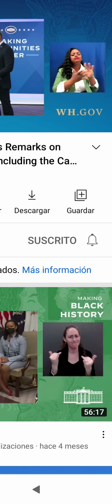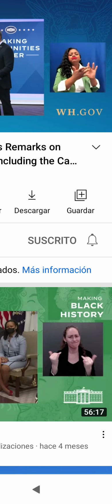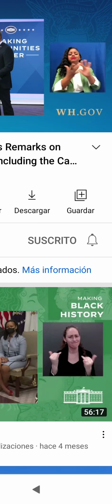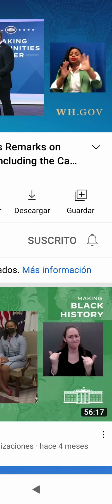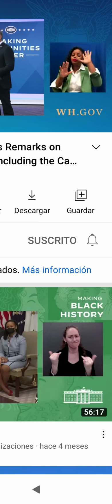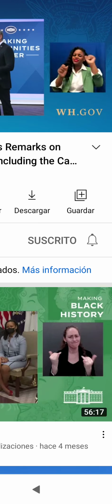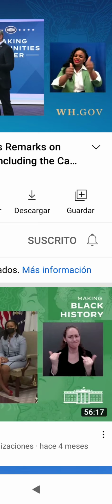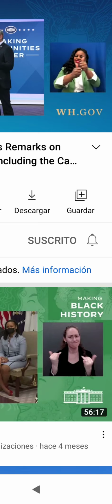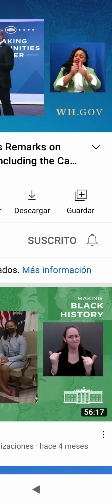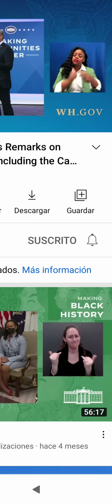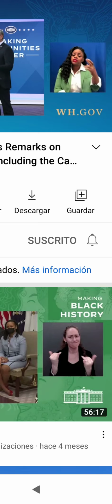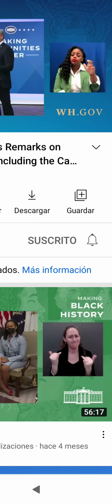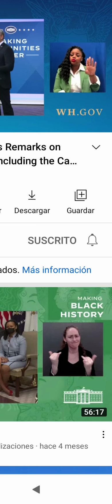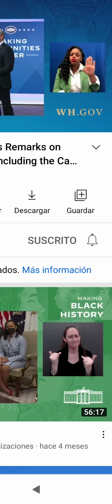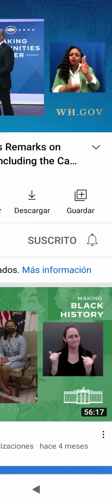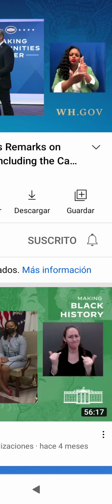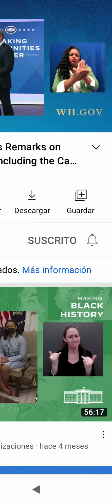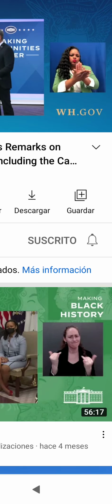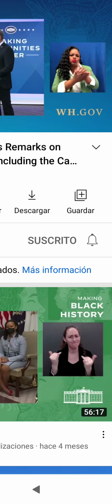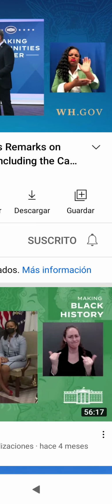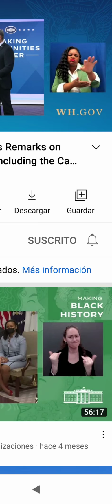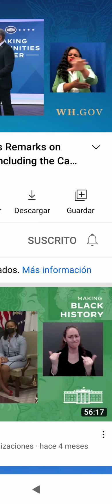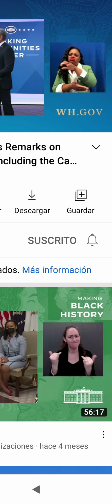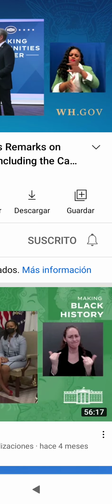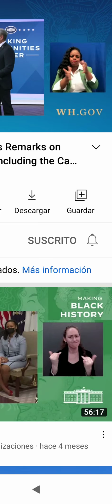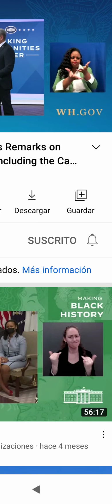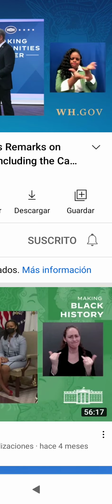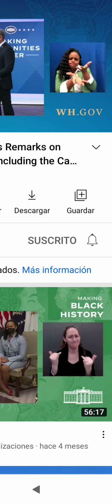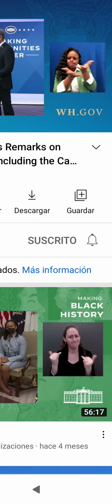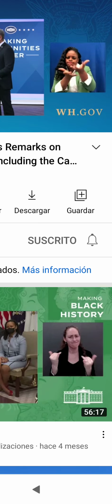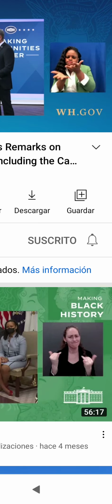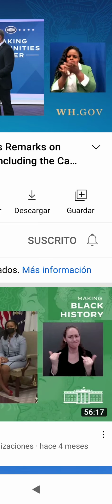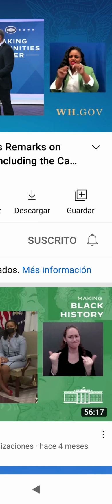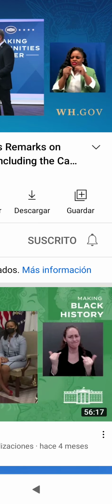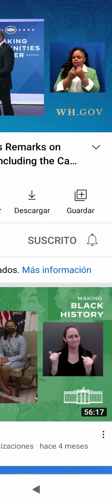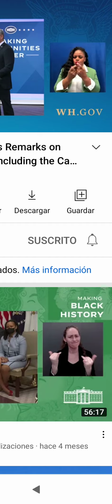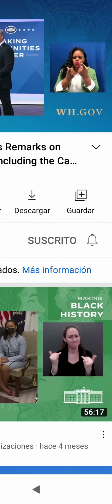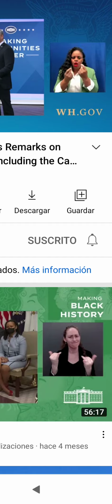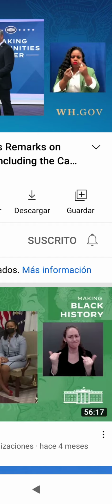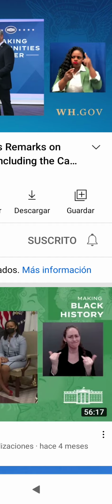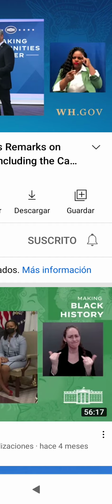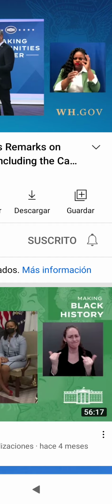teams, our calls to state, local, tribal, territorial, faith-based, and other organizations, and to discuss